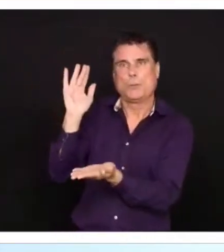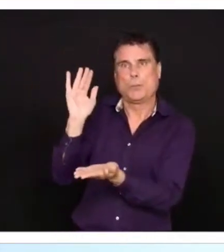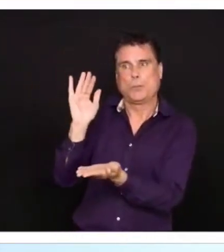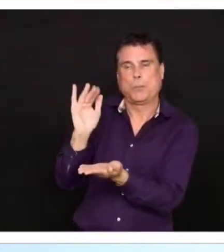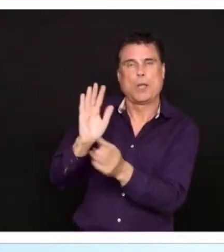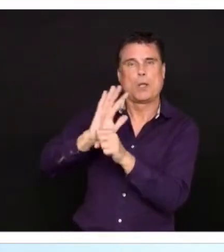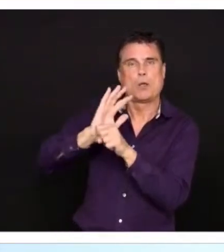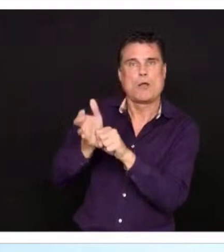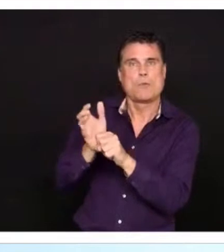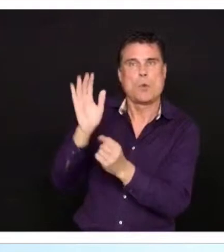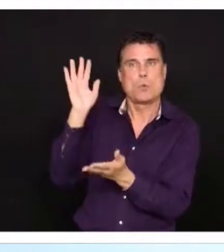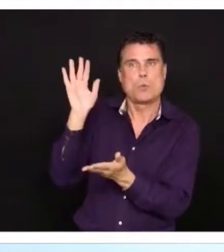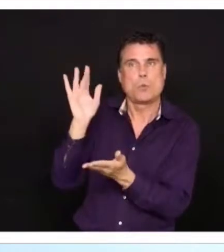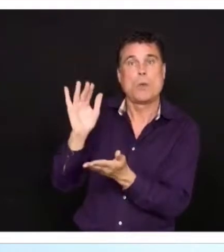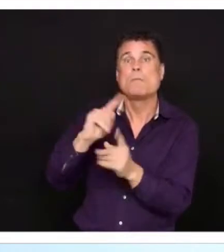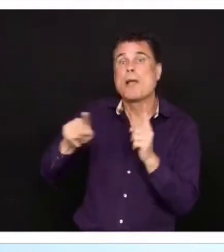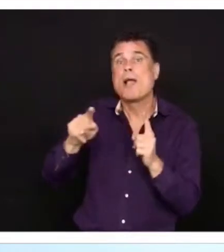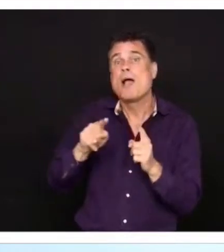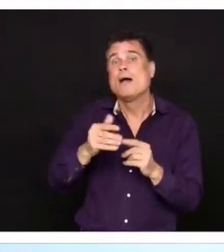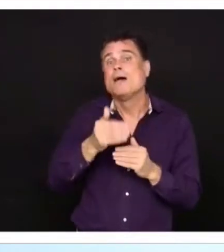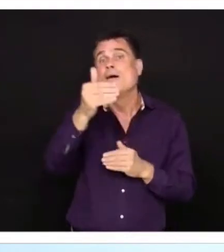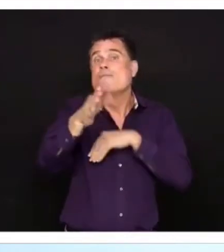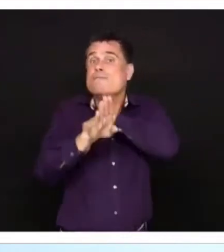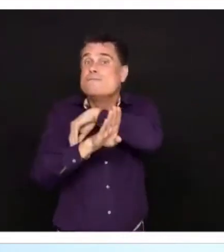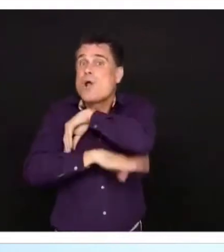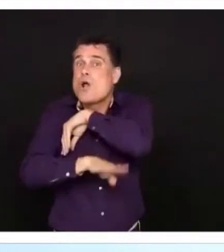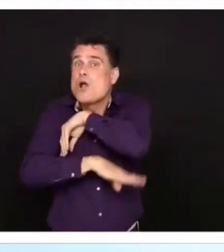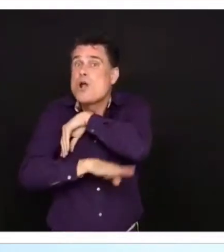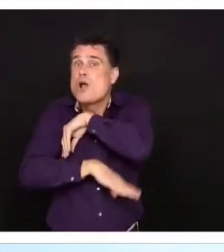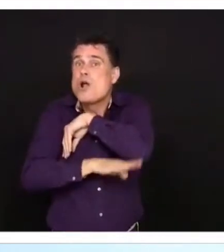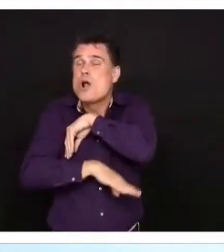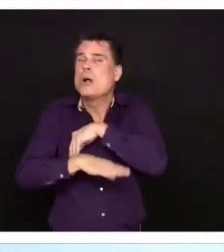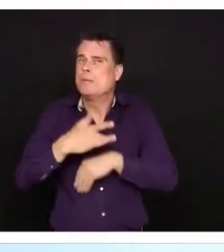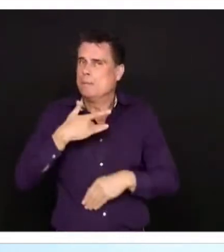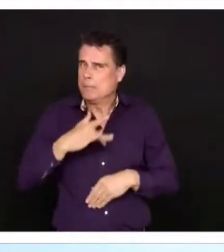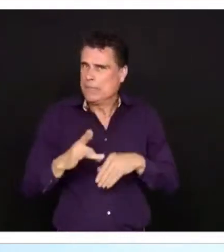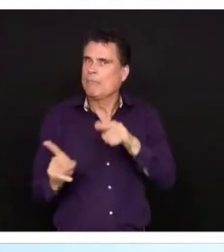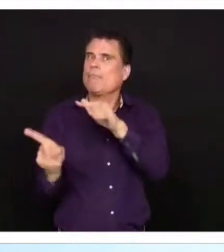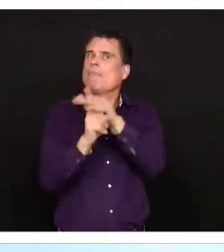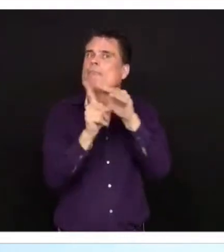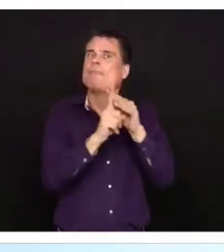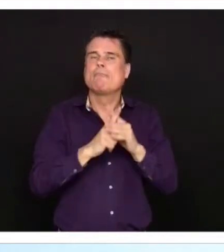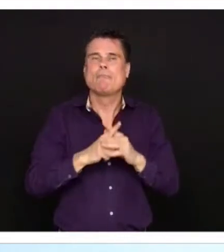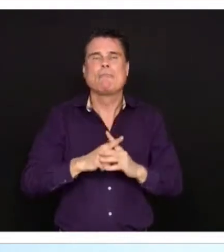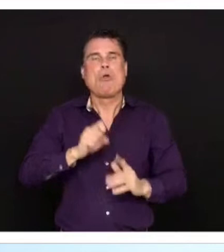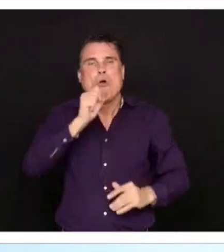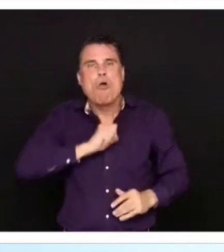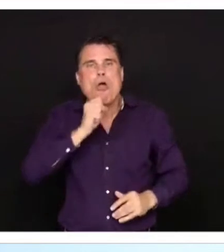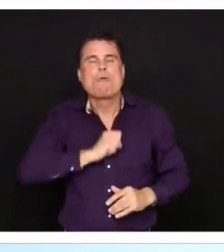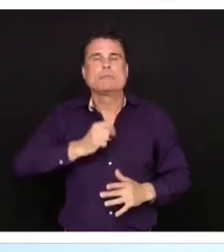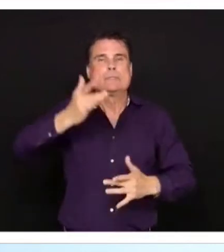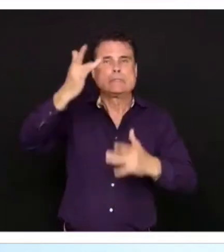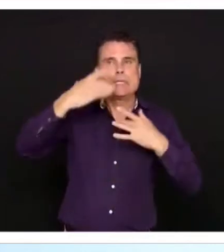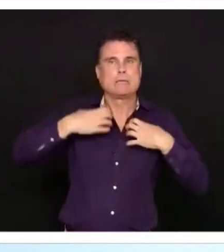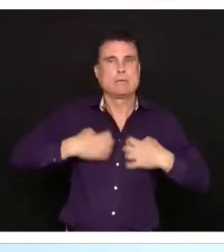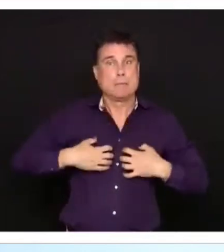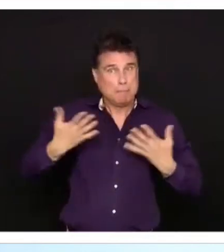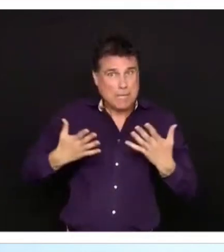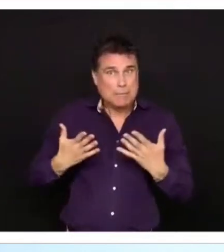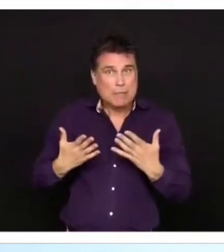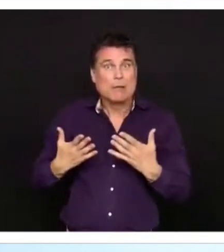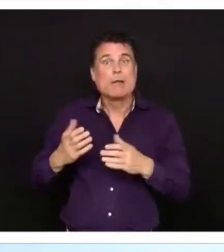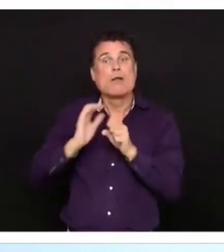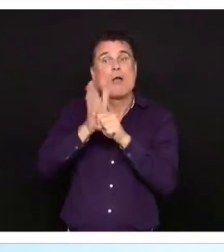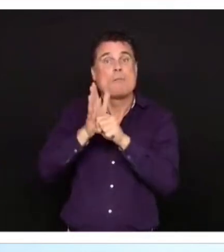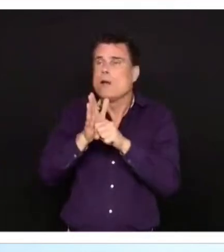again in the fall. So we have to keep that in balance and make sure we're able to detect things in our community. If we start to see